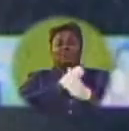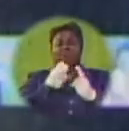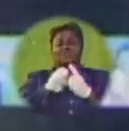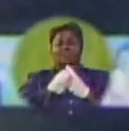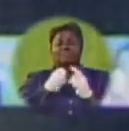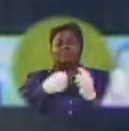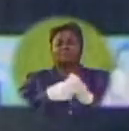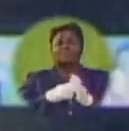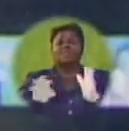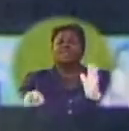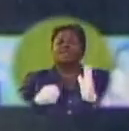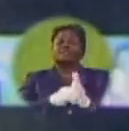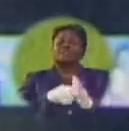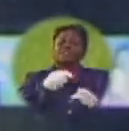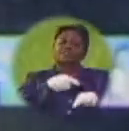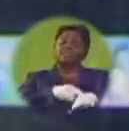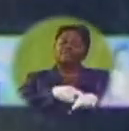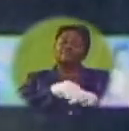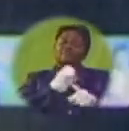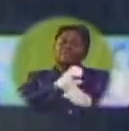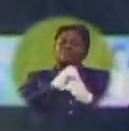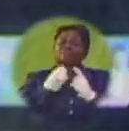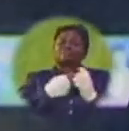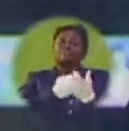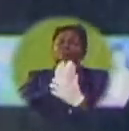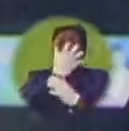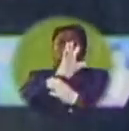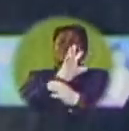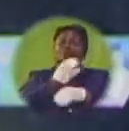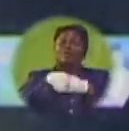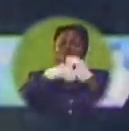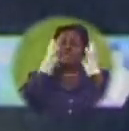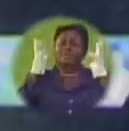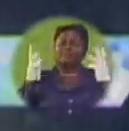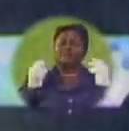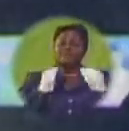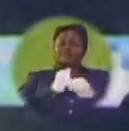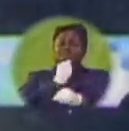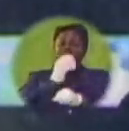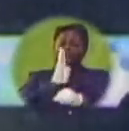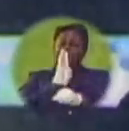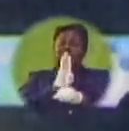He adds that it is time for culture to grow and become a highlight for the Twin Island state.